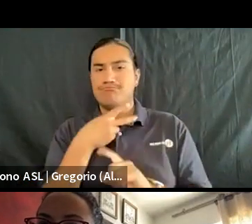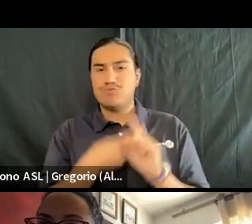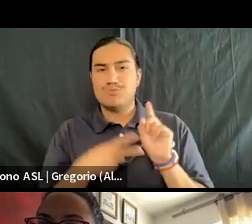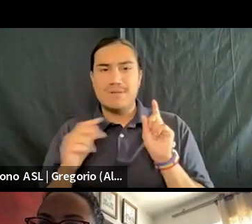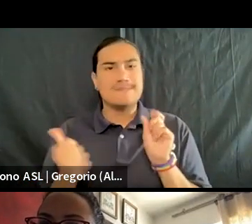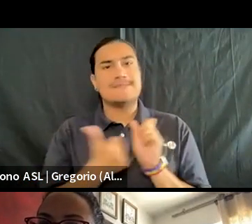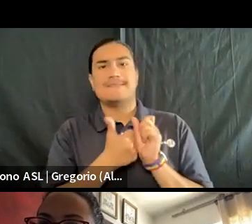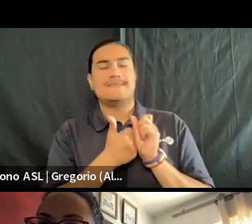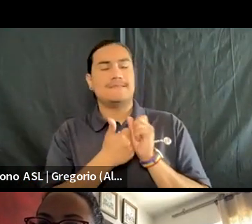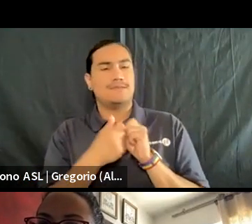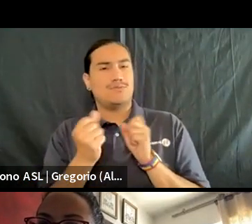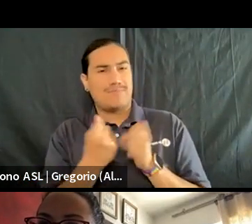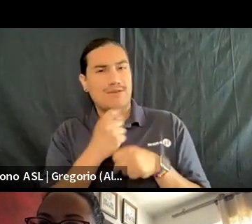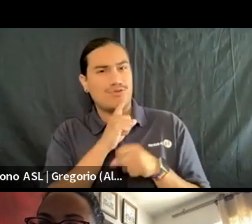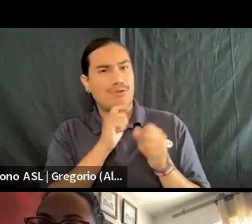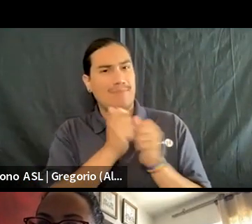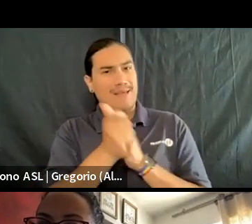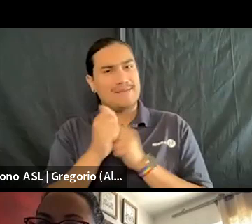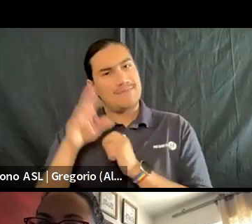When I,